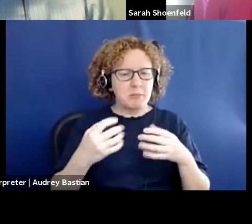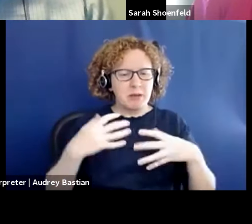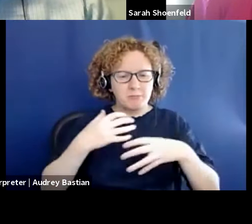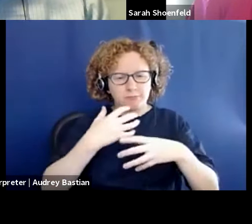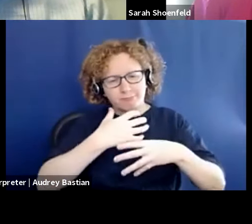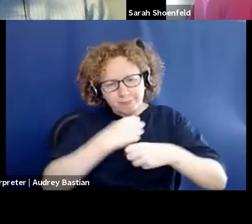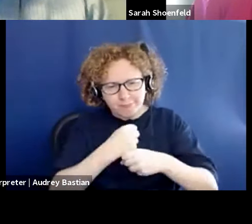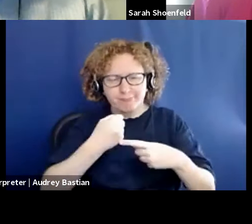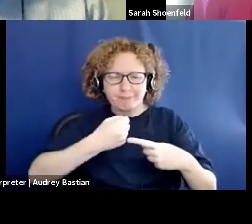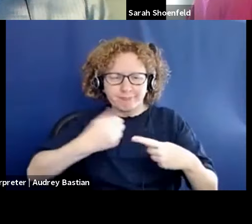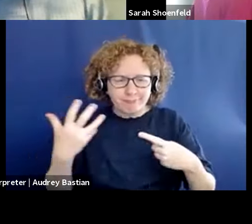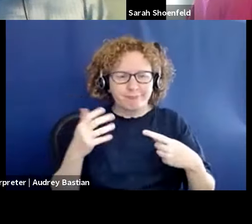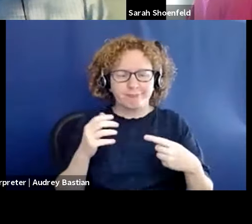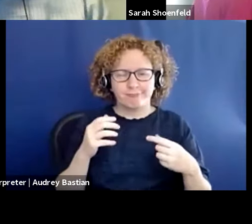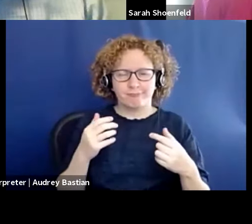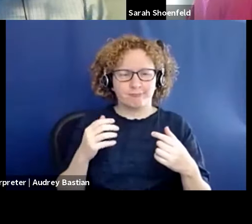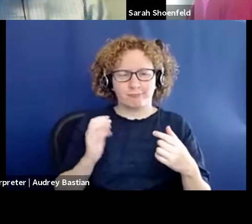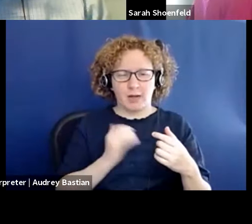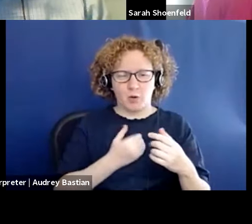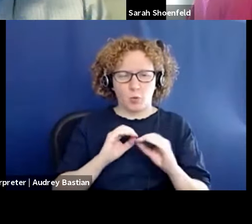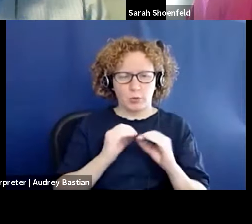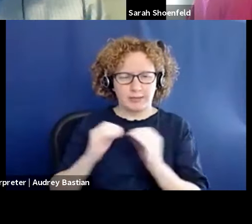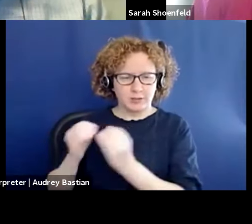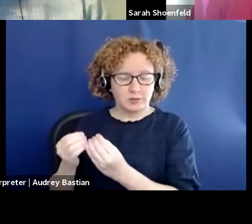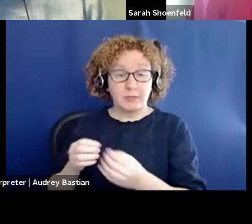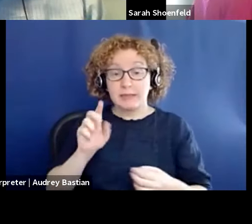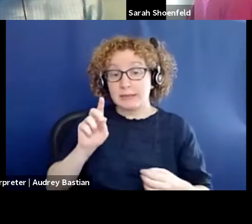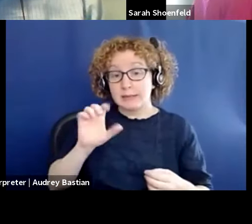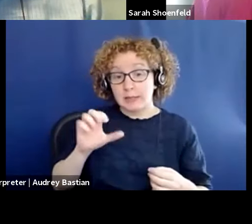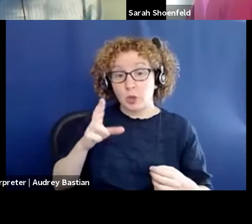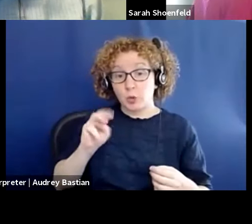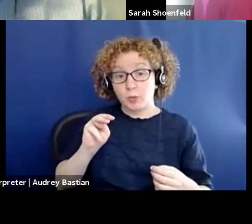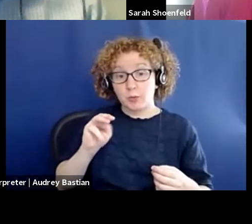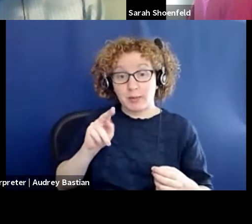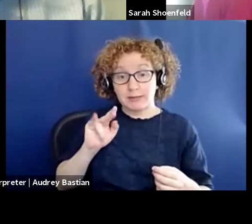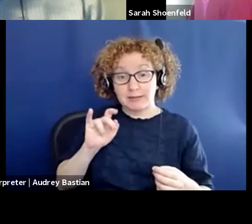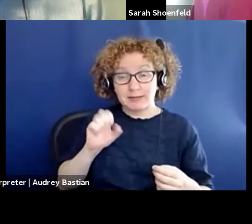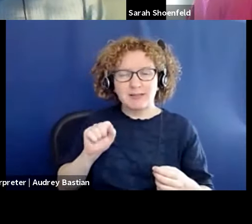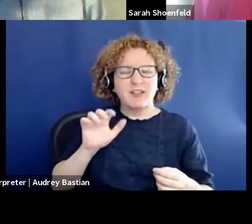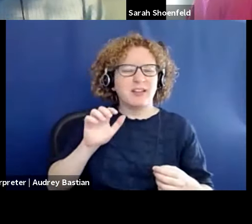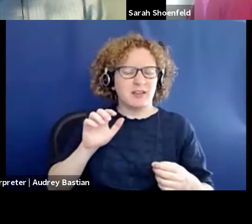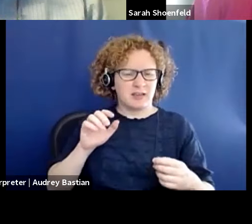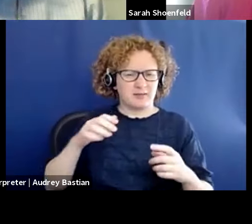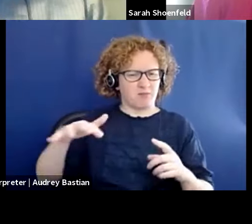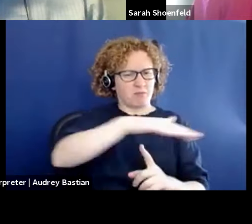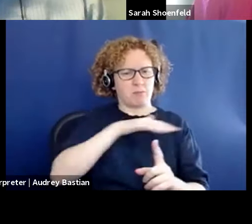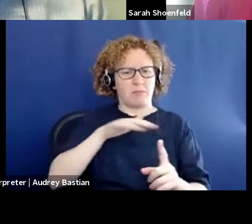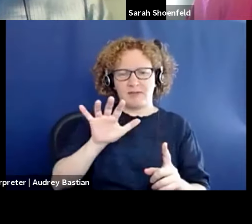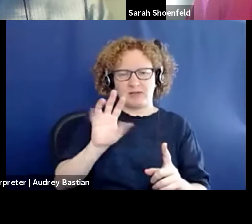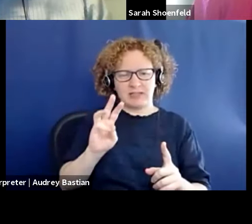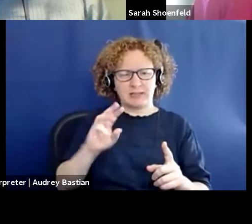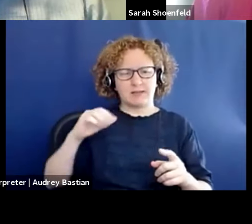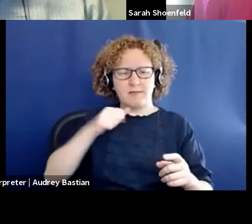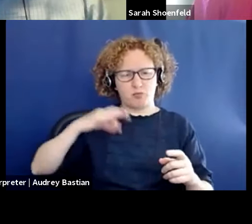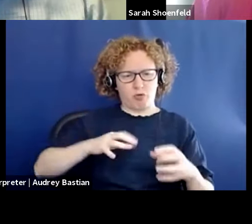DC is the State Humanities Council for Washington, DC, one of 56 such private nonprofit organizations affiliated